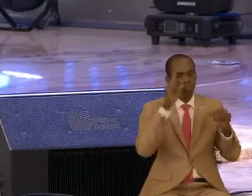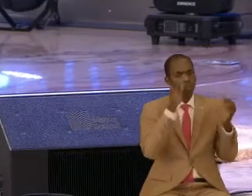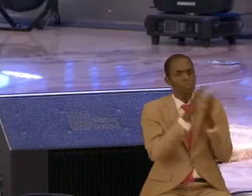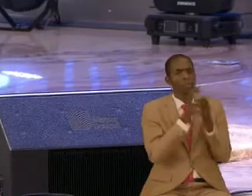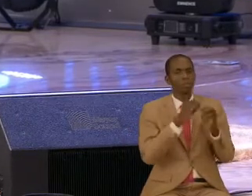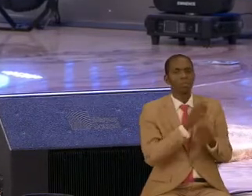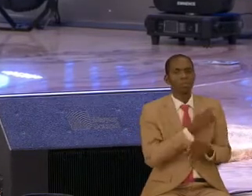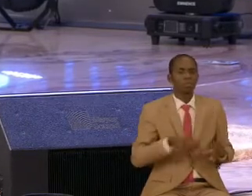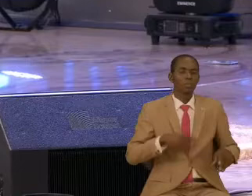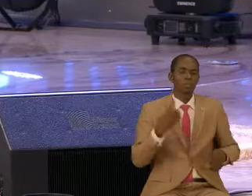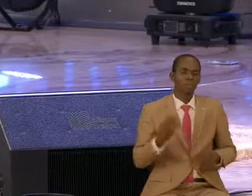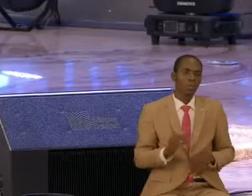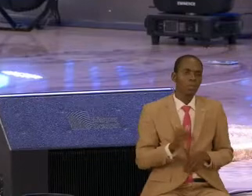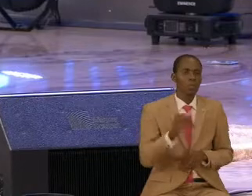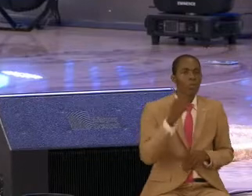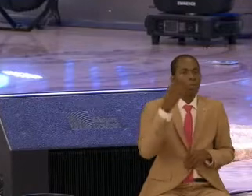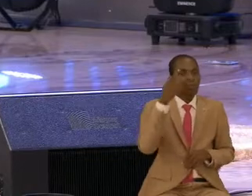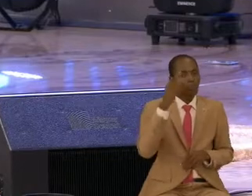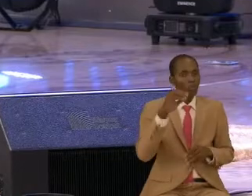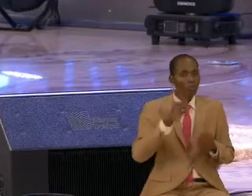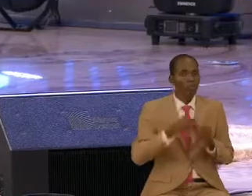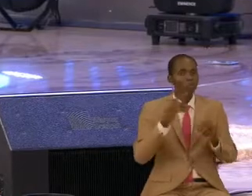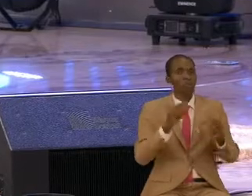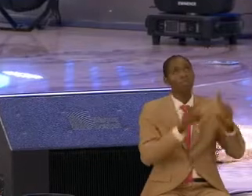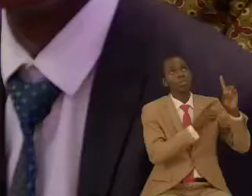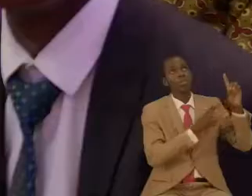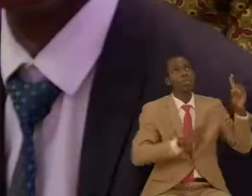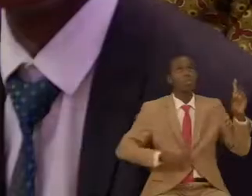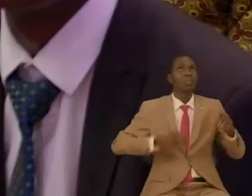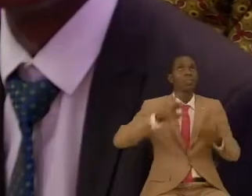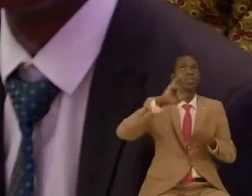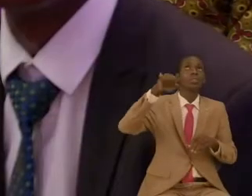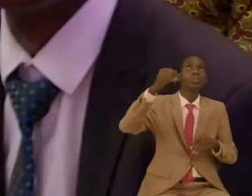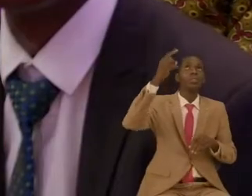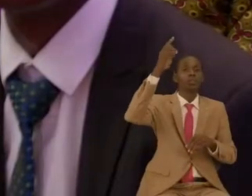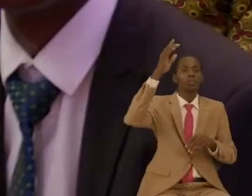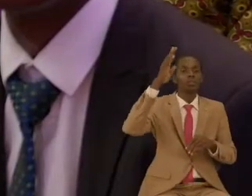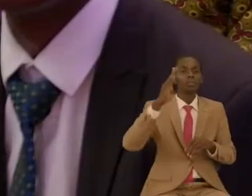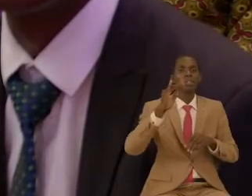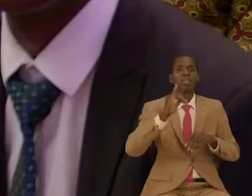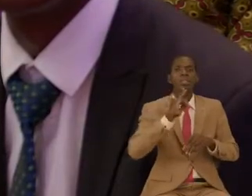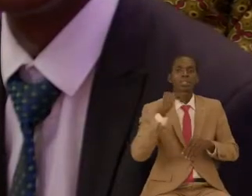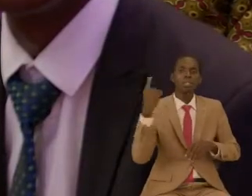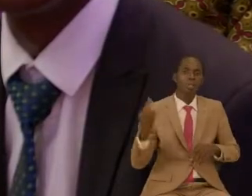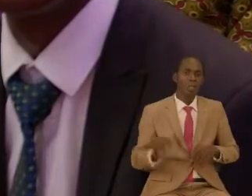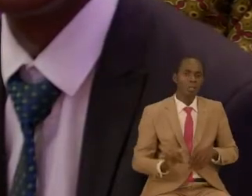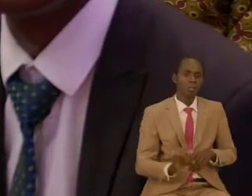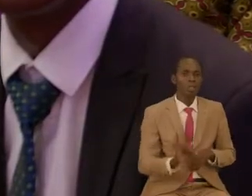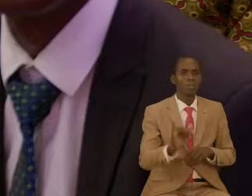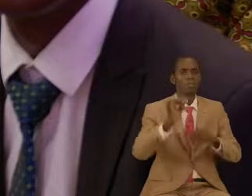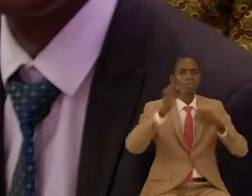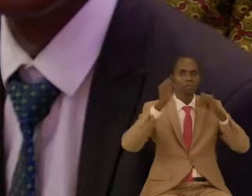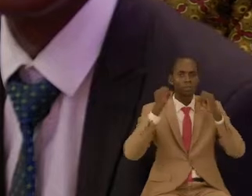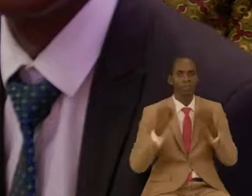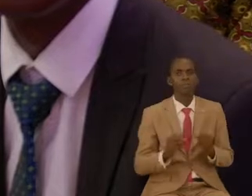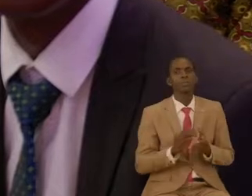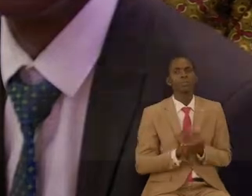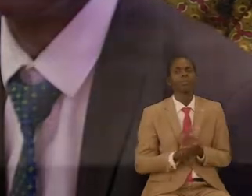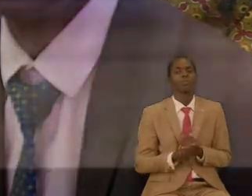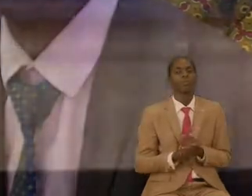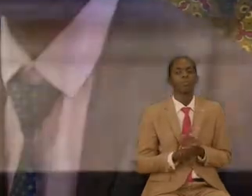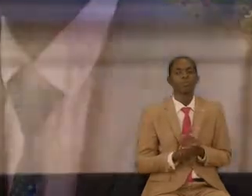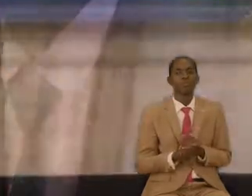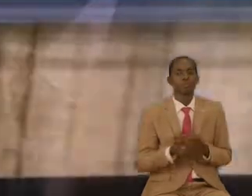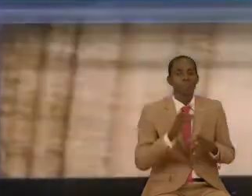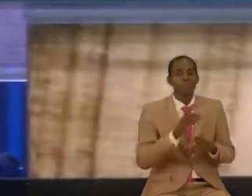Lord forever. For in the Lord Jehovah is everlasting strength. Through